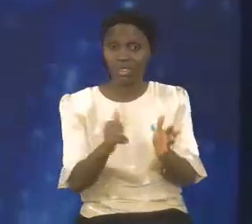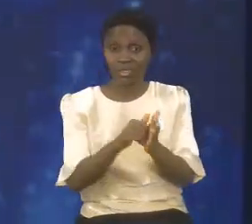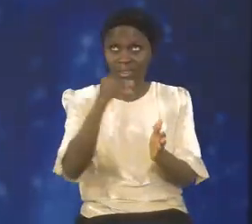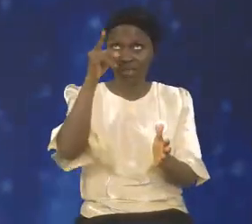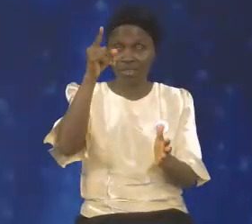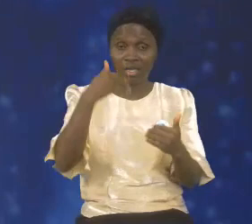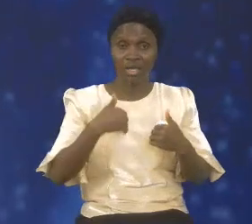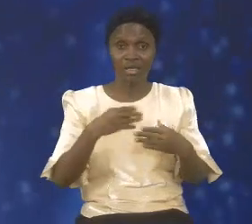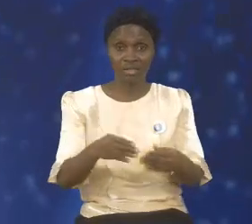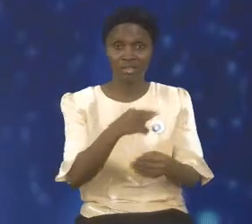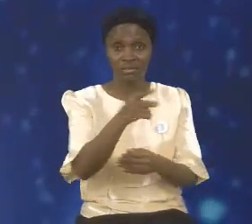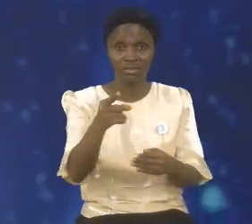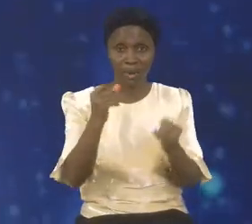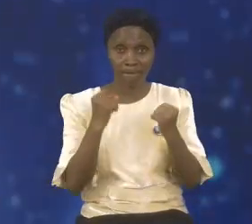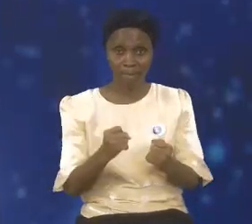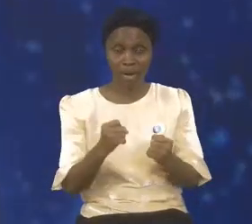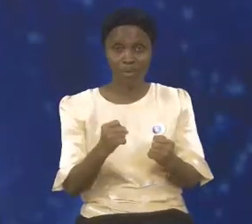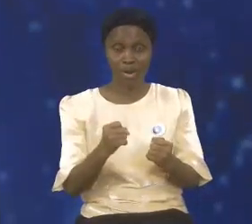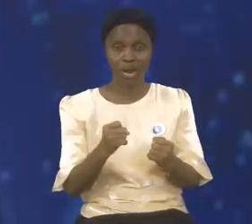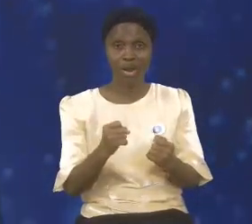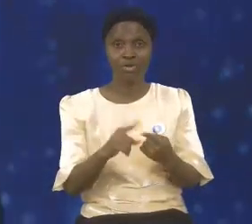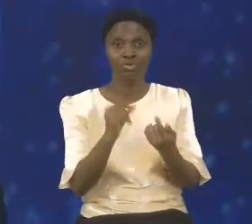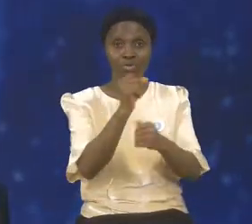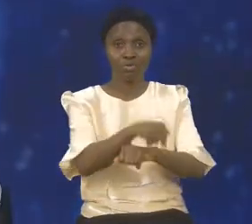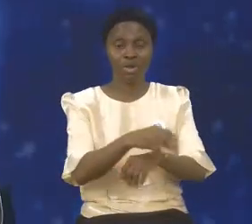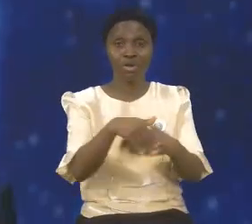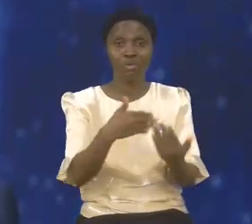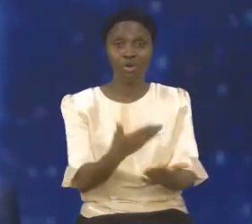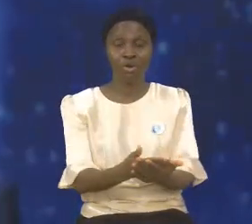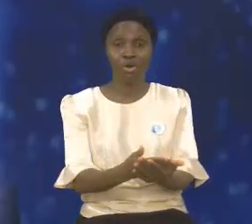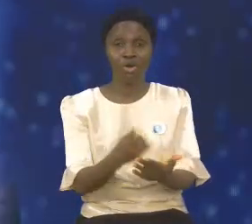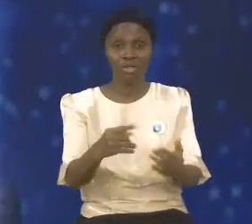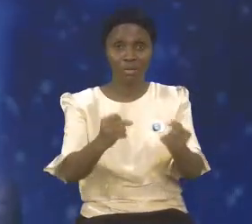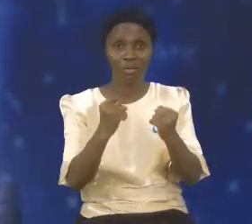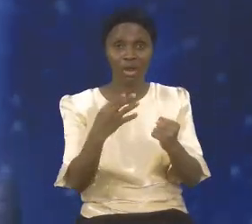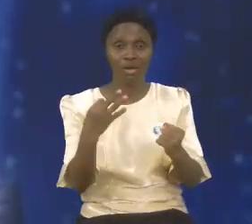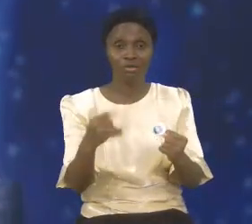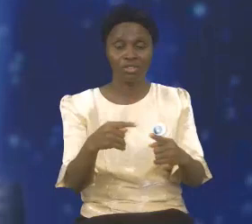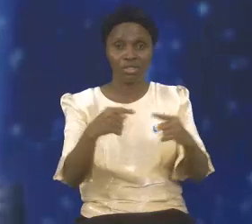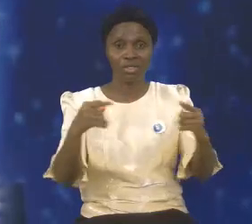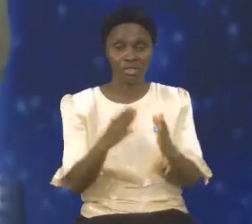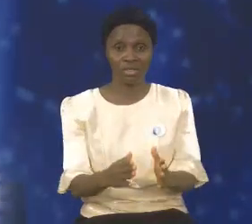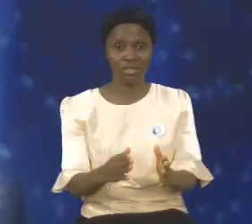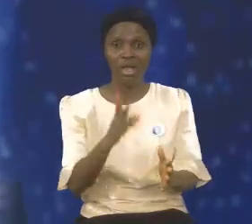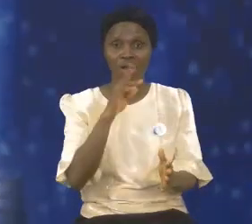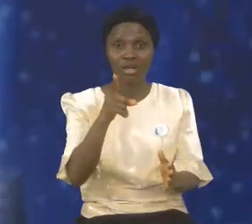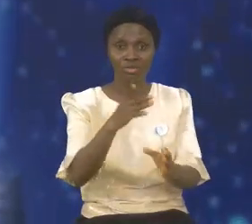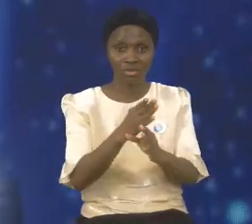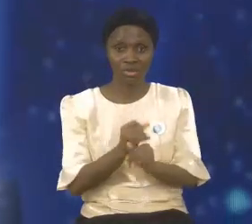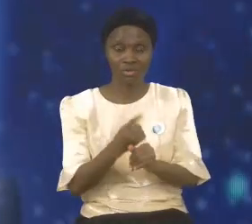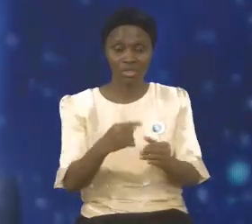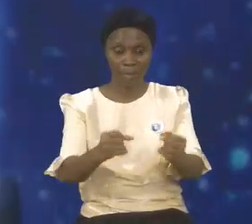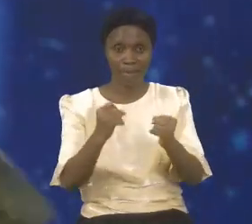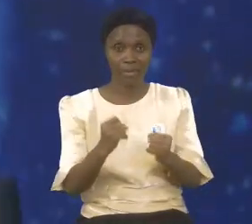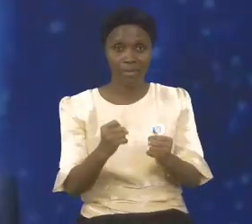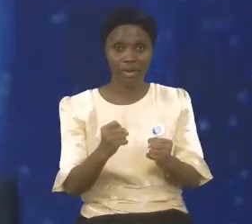over all the power of the enemy? And have you claimed the fact that the God of peace is bruising